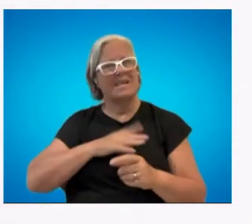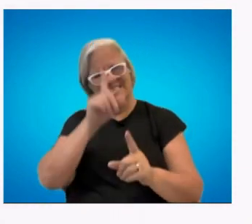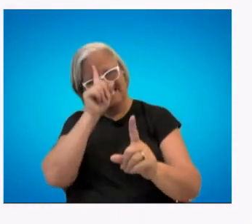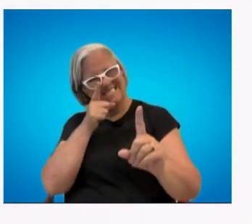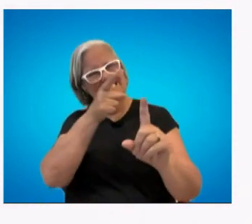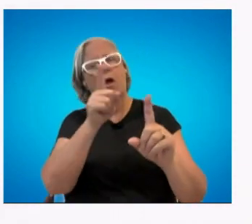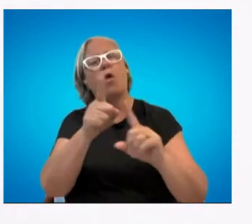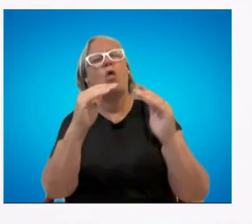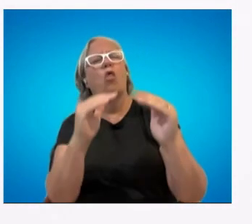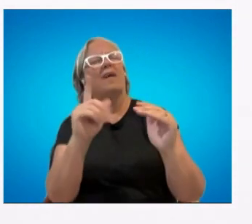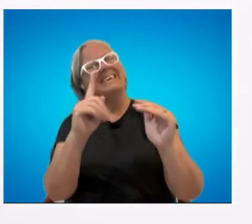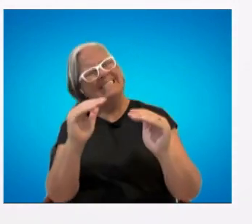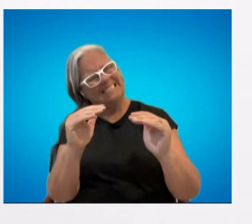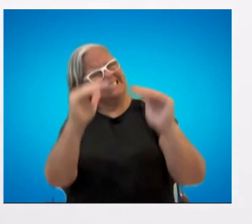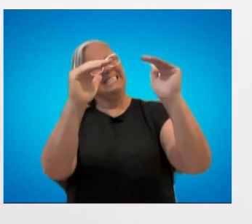And